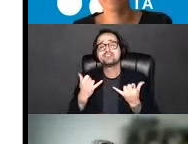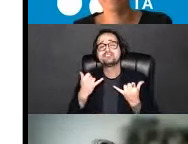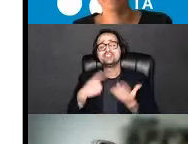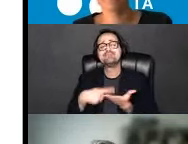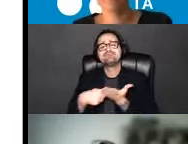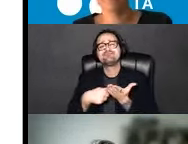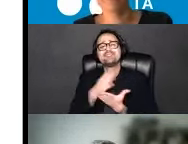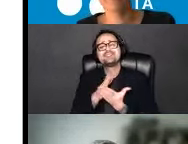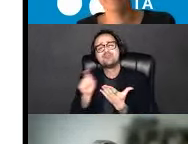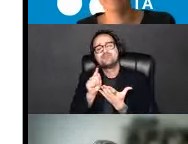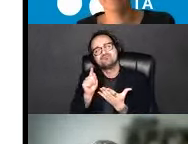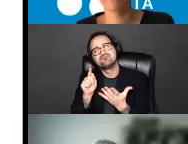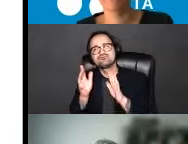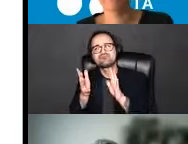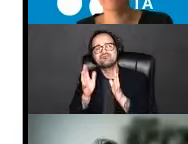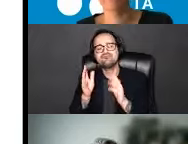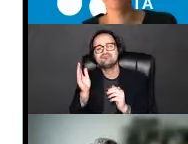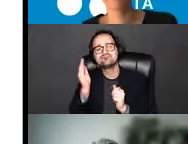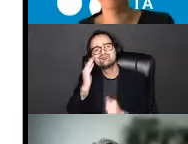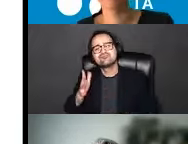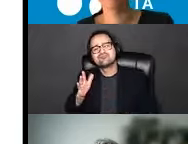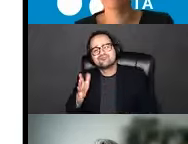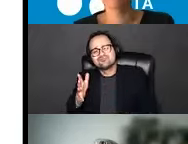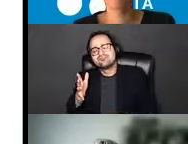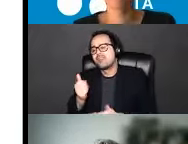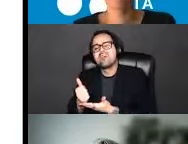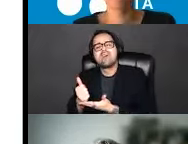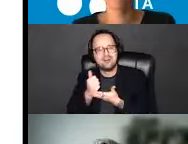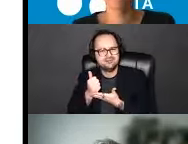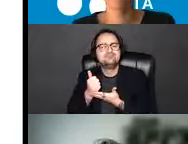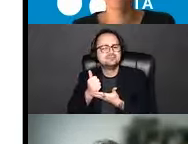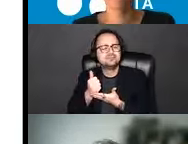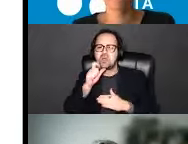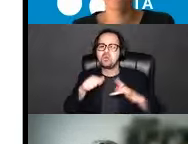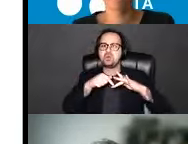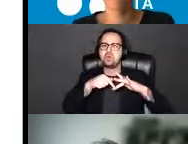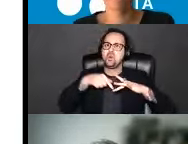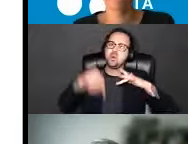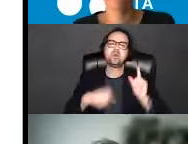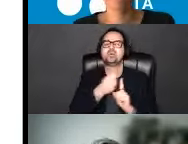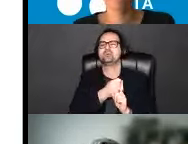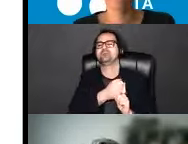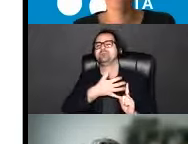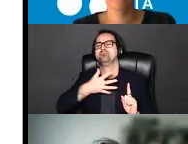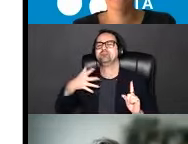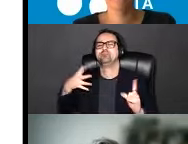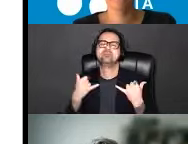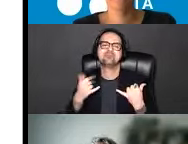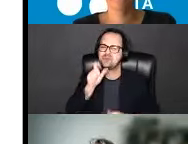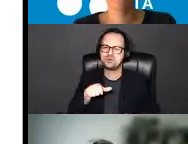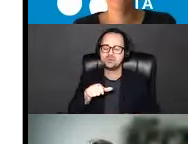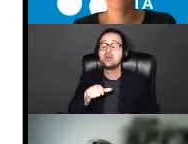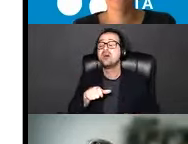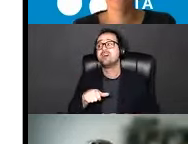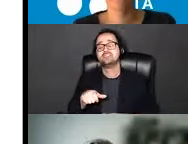are somewhat familiar, that helps me know we don't need to do a deep dive into that today, because I think for the